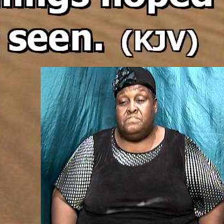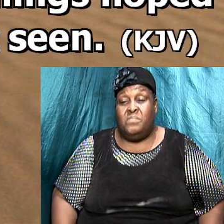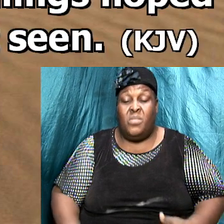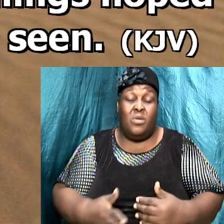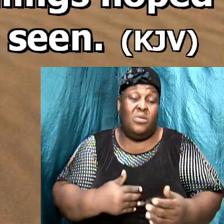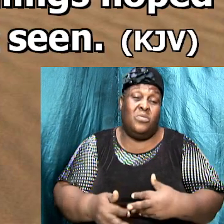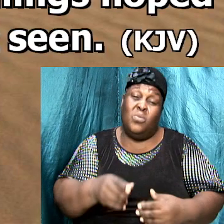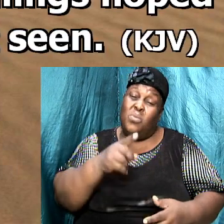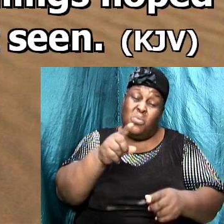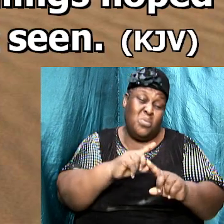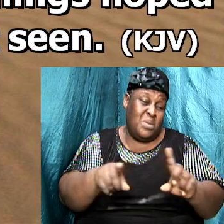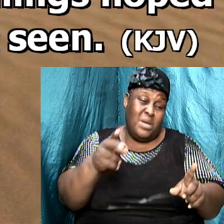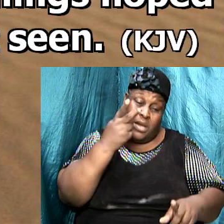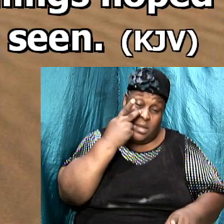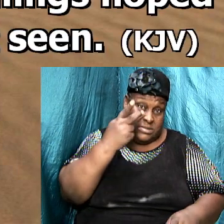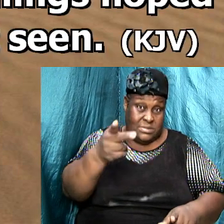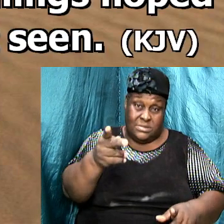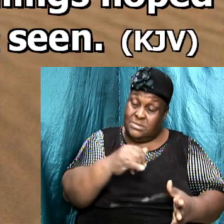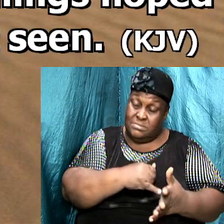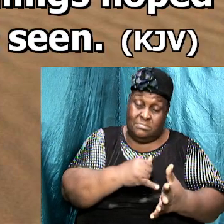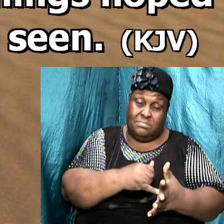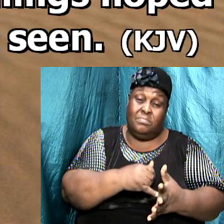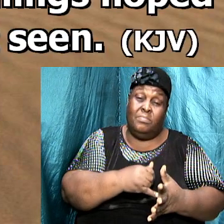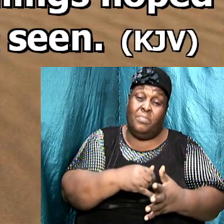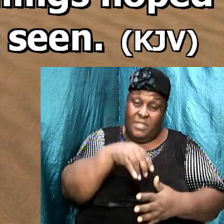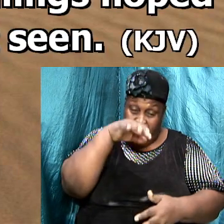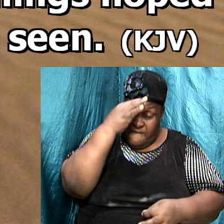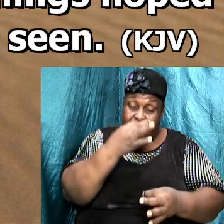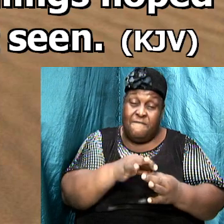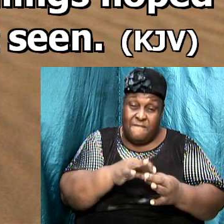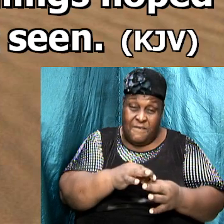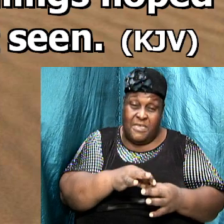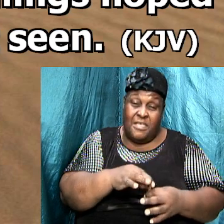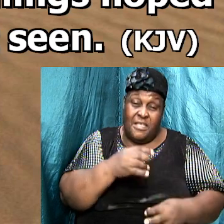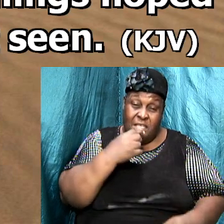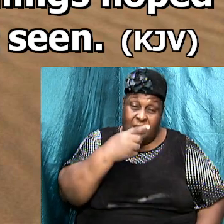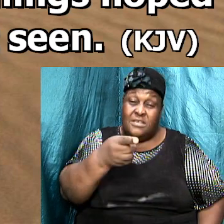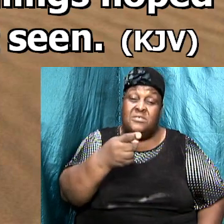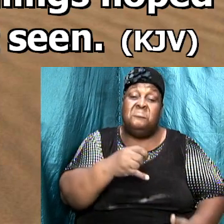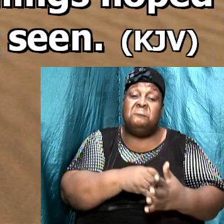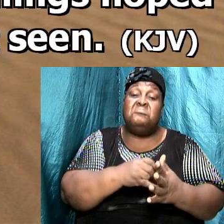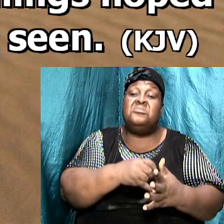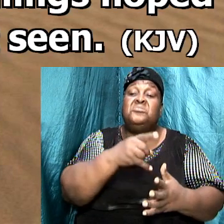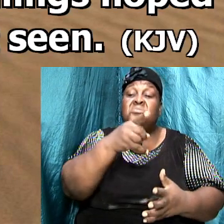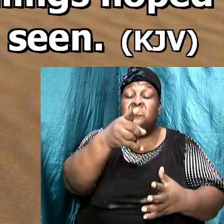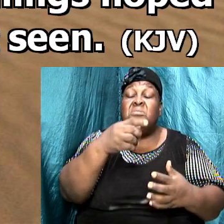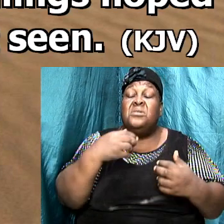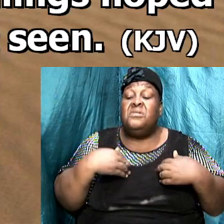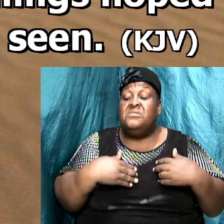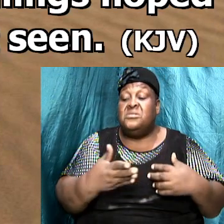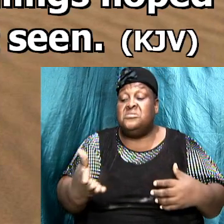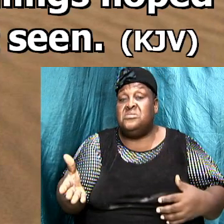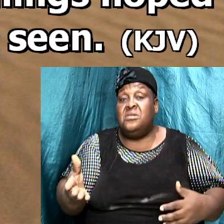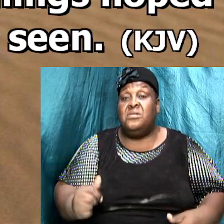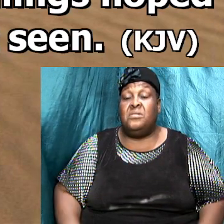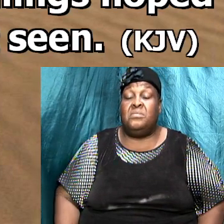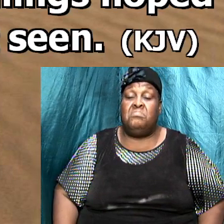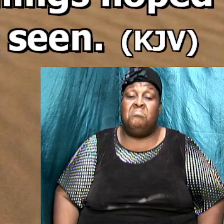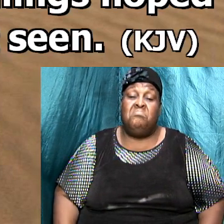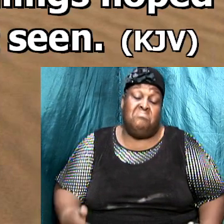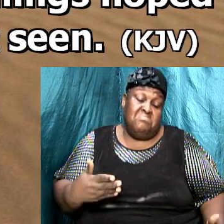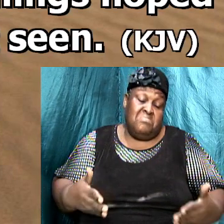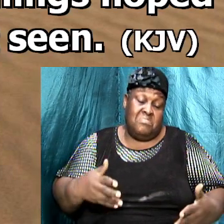Though you can't see it, faith says that you have it. It might seem